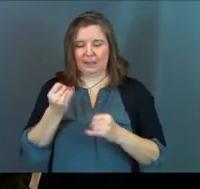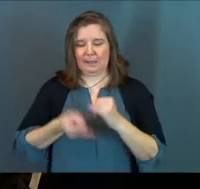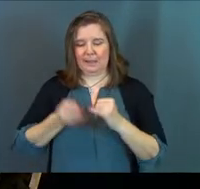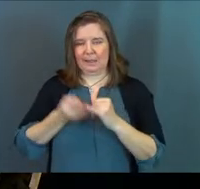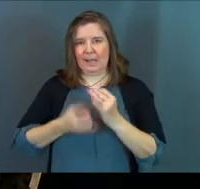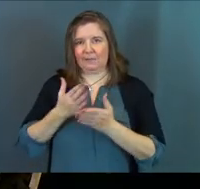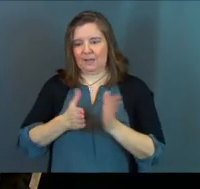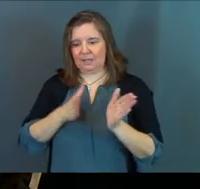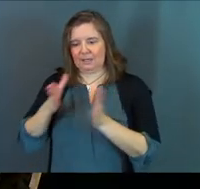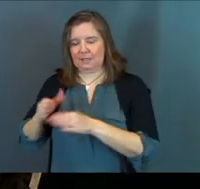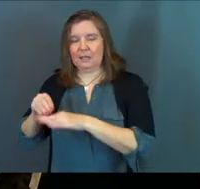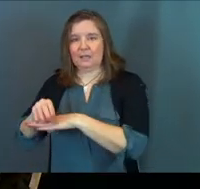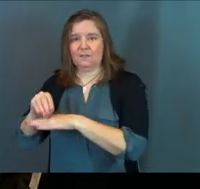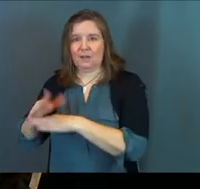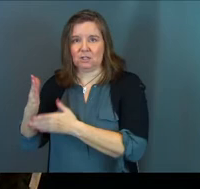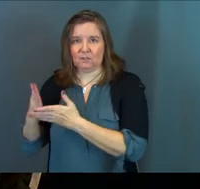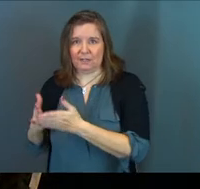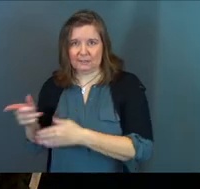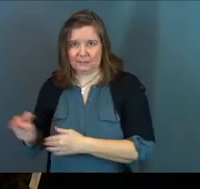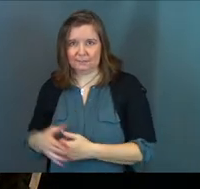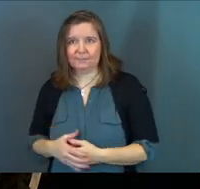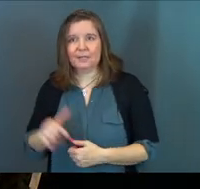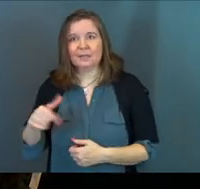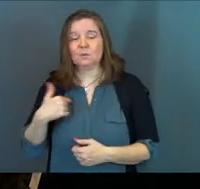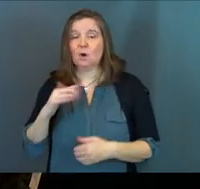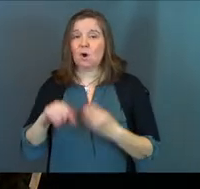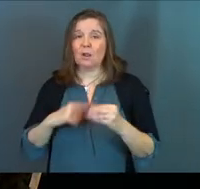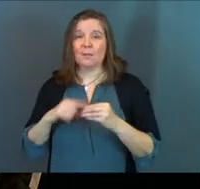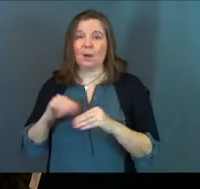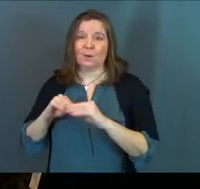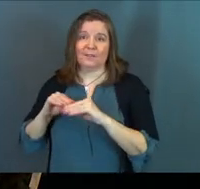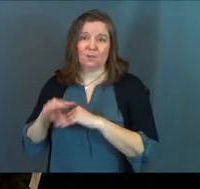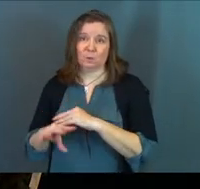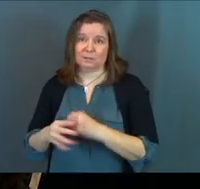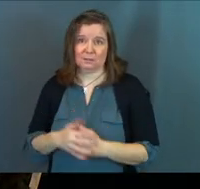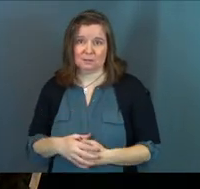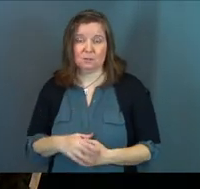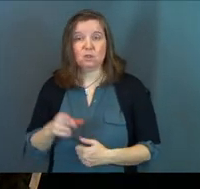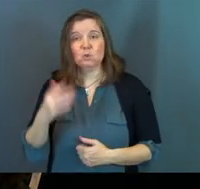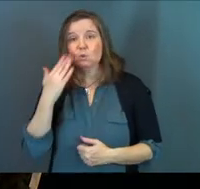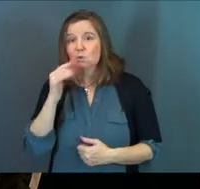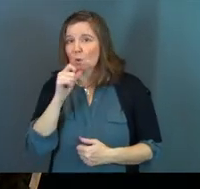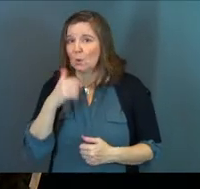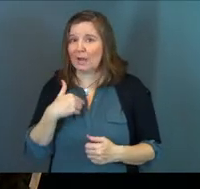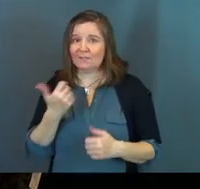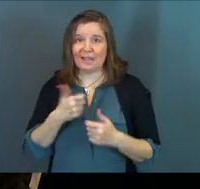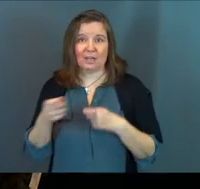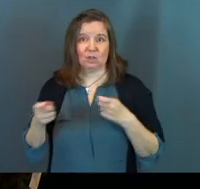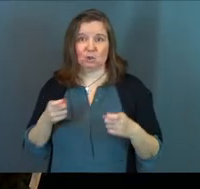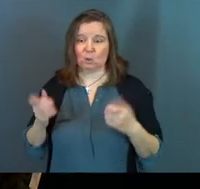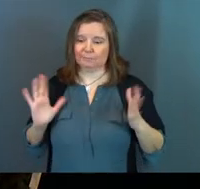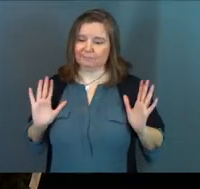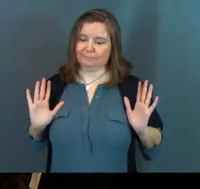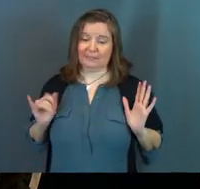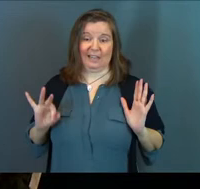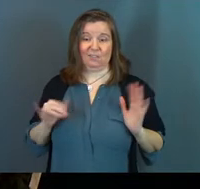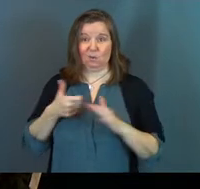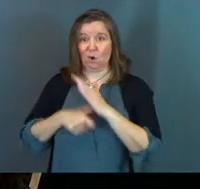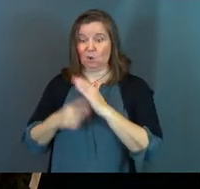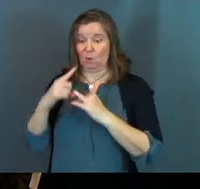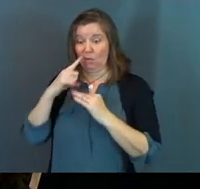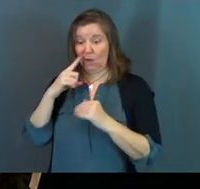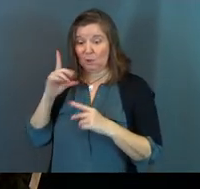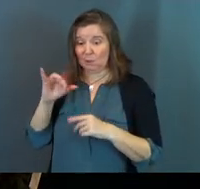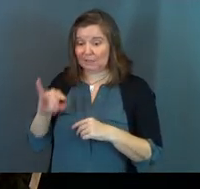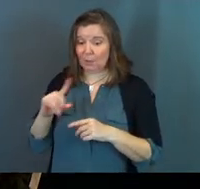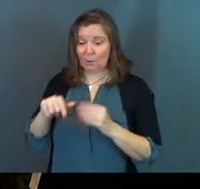Last phase is the advisor phase. This one's all about influence. You no longer have any control, even if you were under that